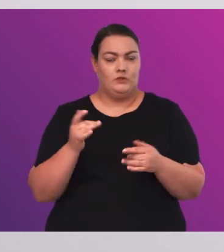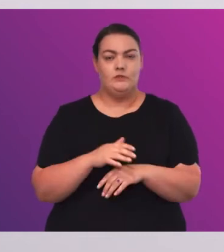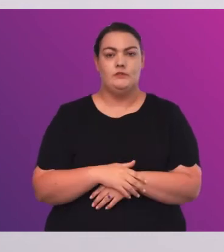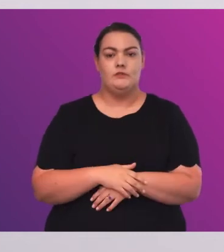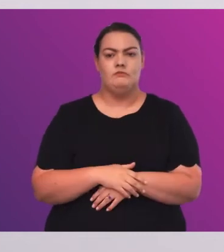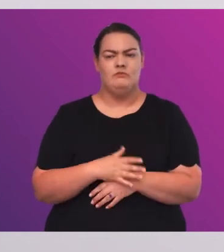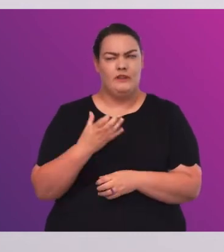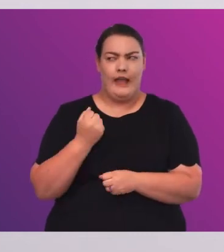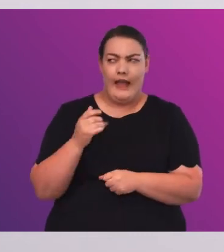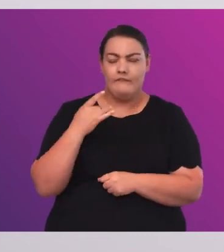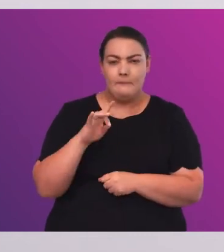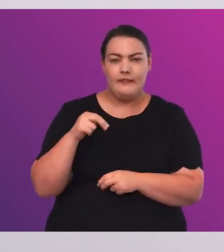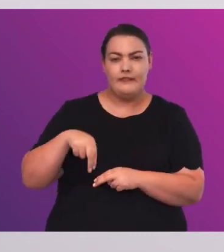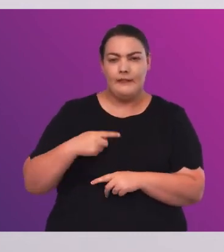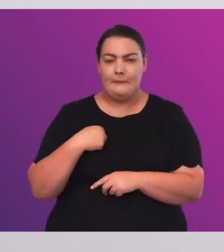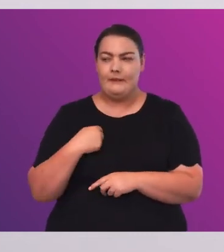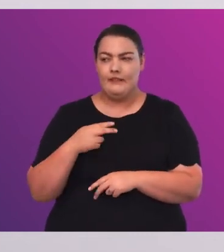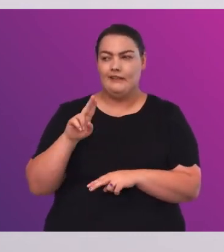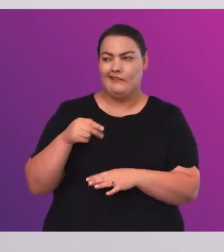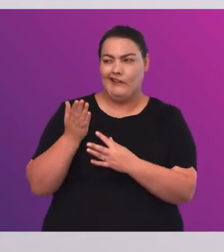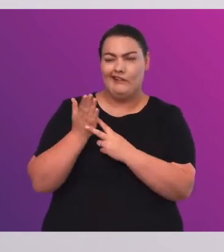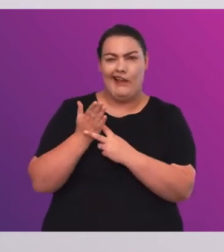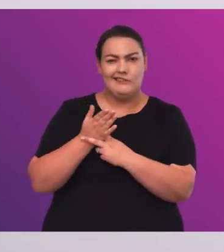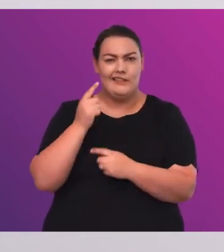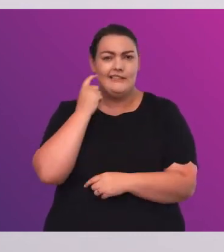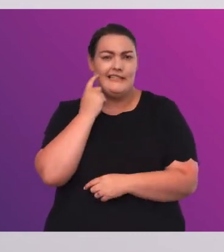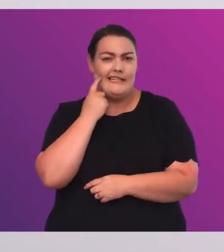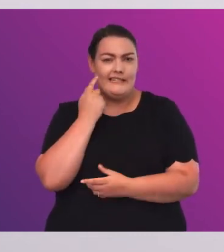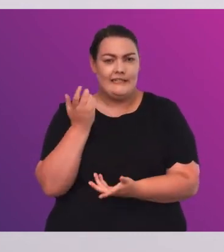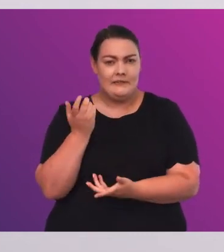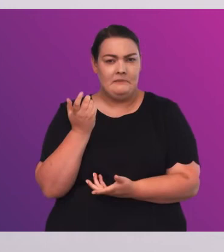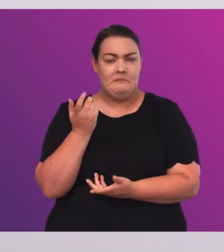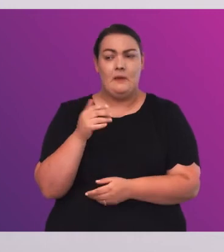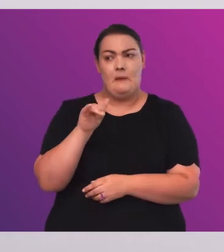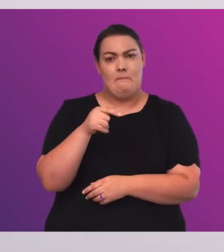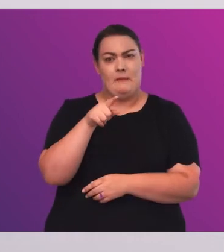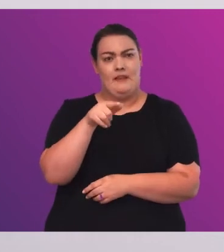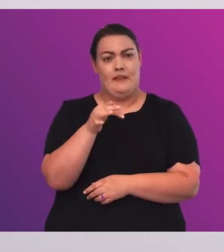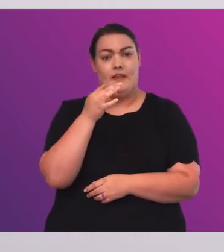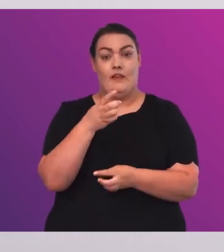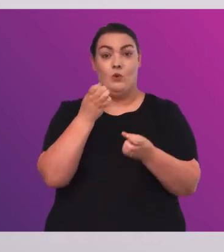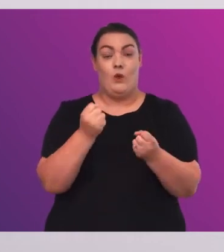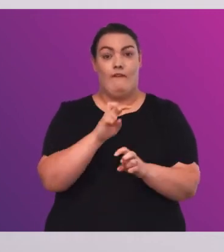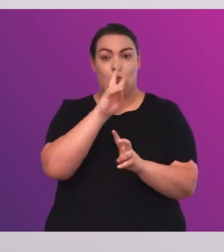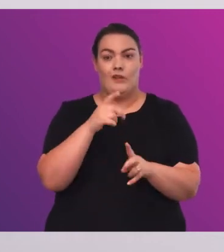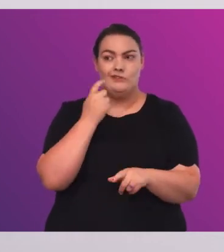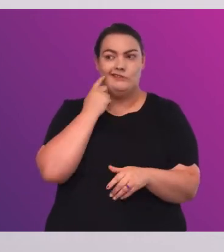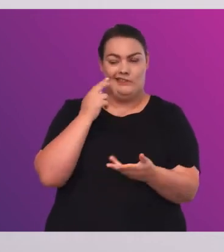bank close to me? It is important that a bank is close to you if you have any questions about your account.